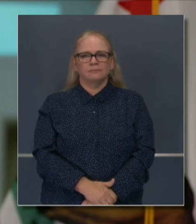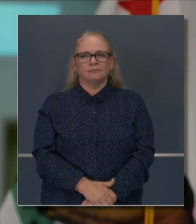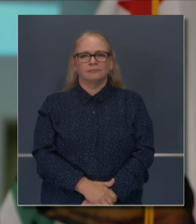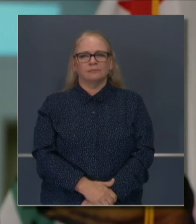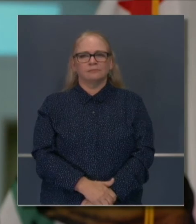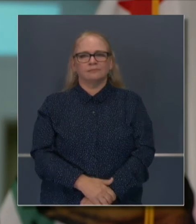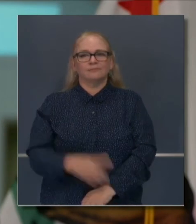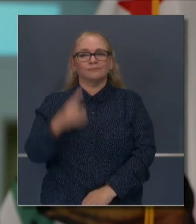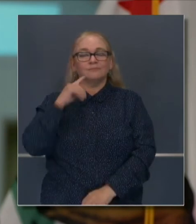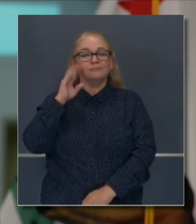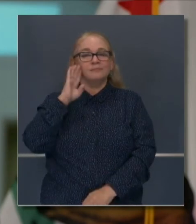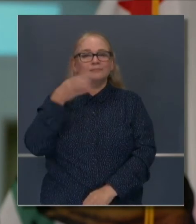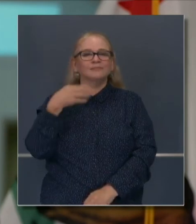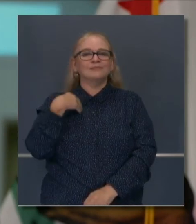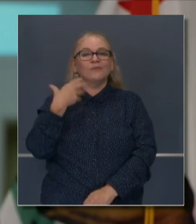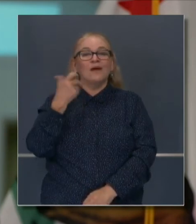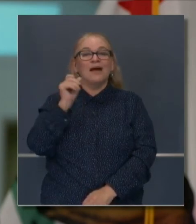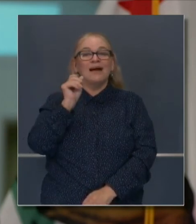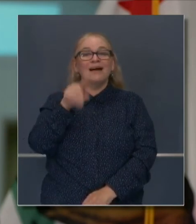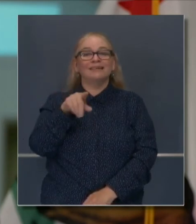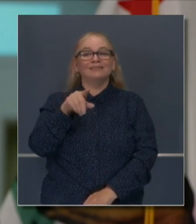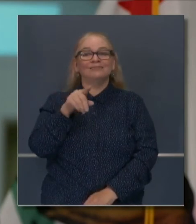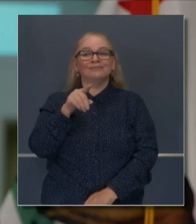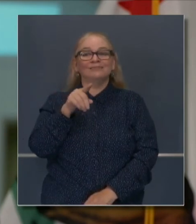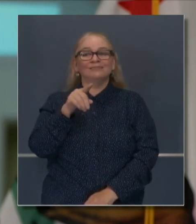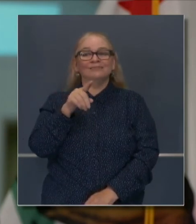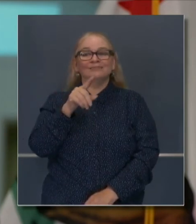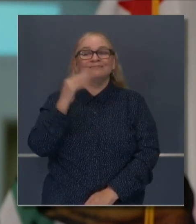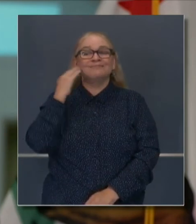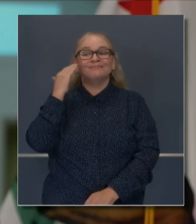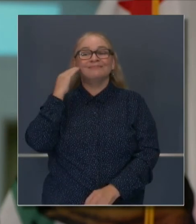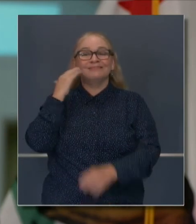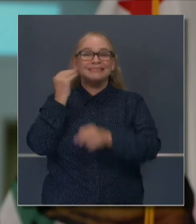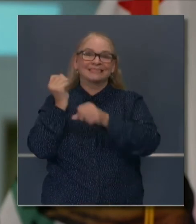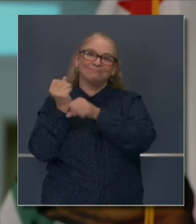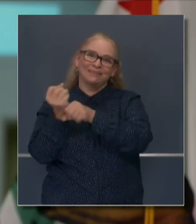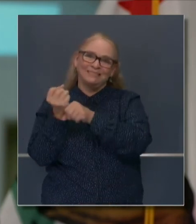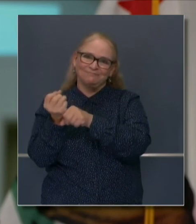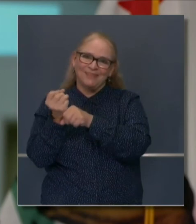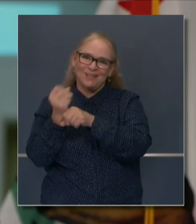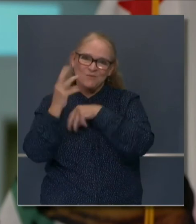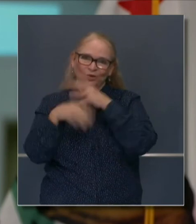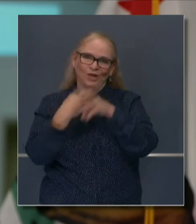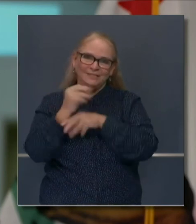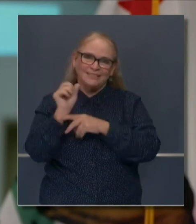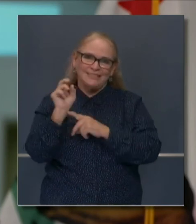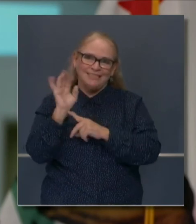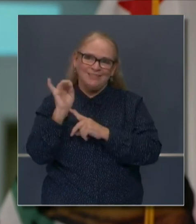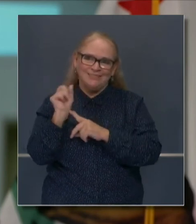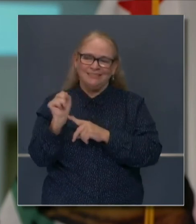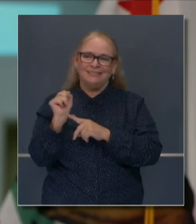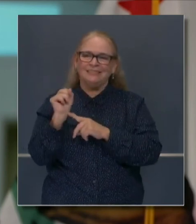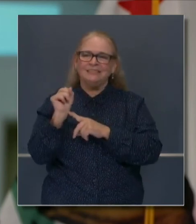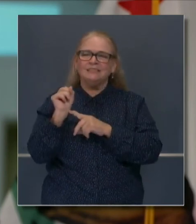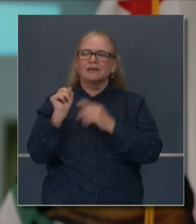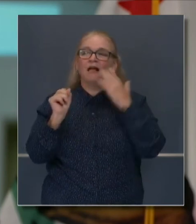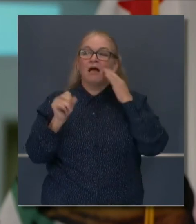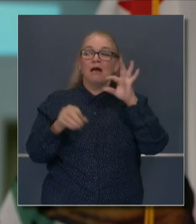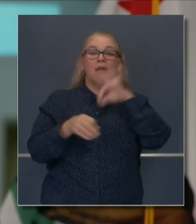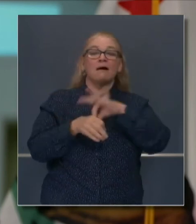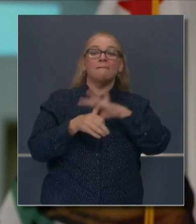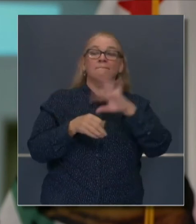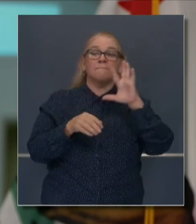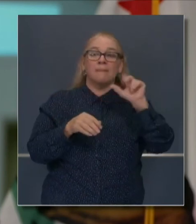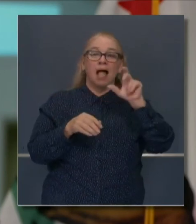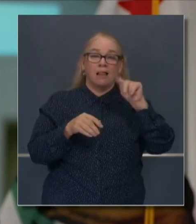picking to get to the World Series this year. Just kidding. As you noted, ballots have gone out around the state today. I know you've been busy with